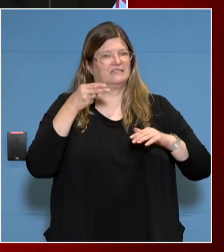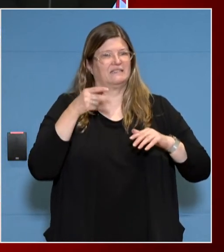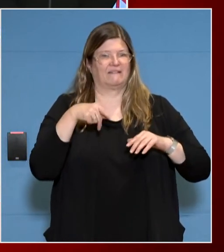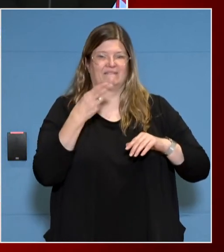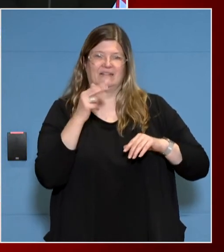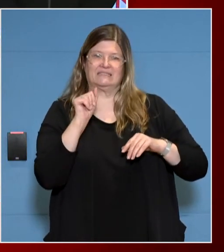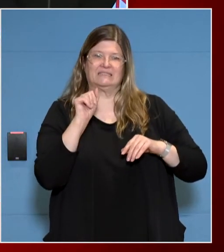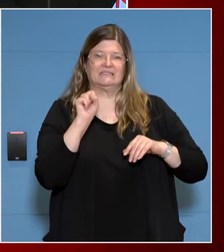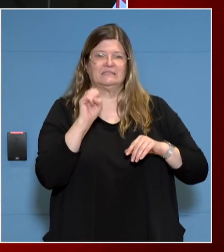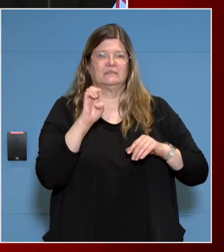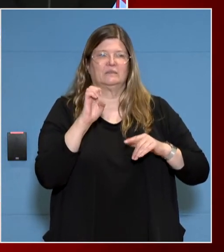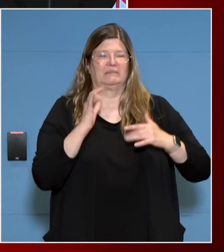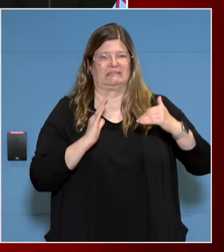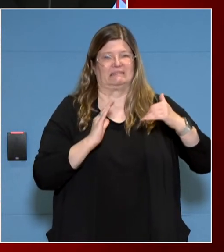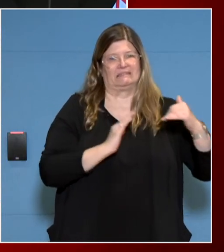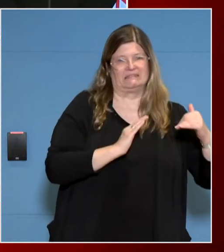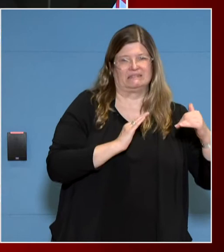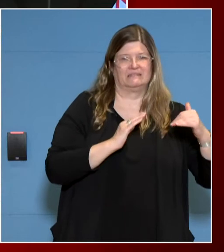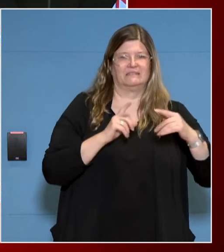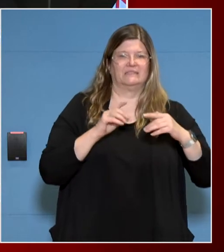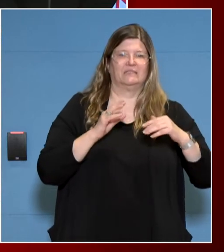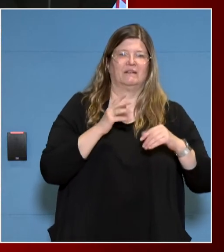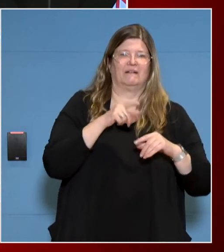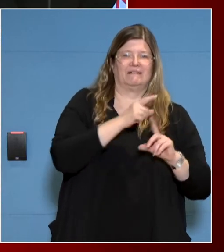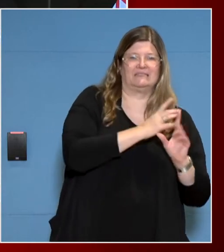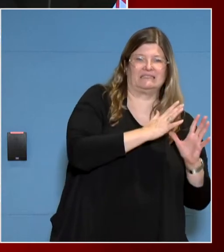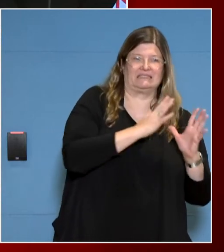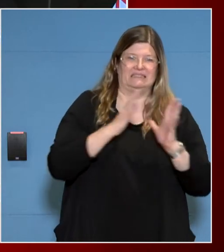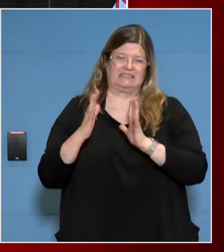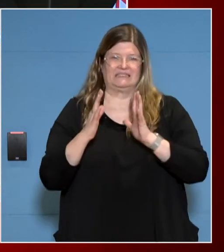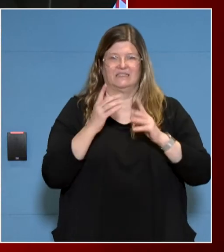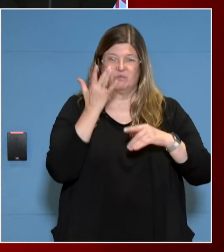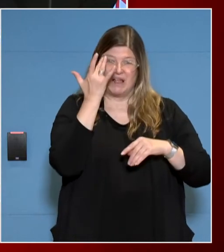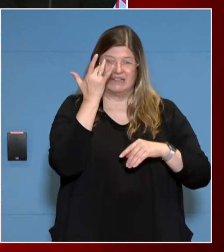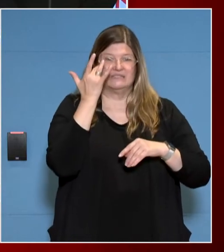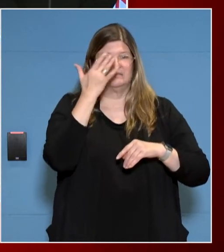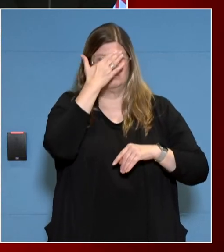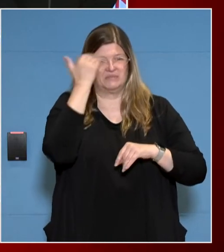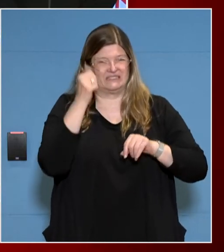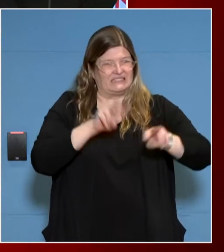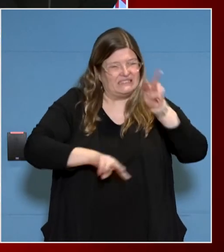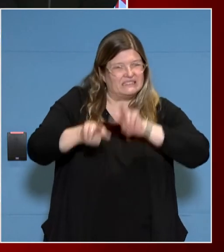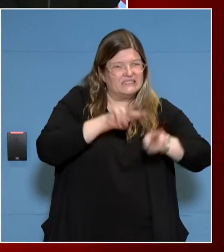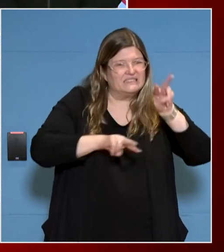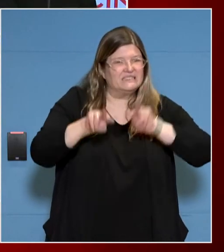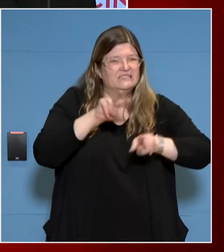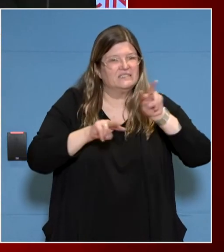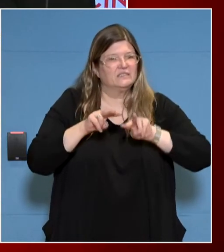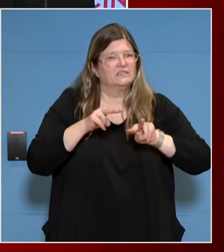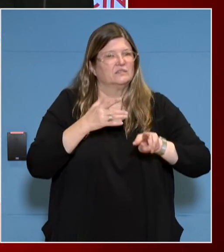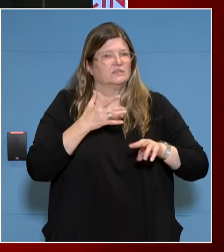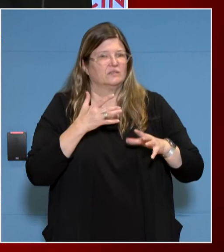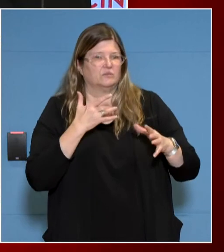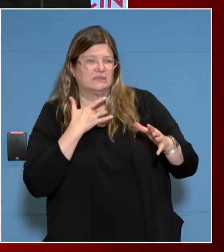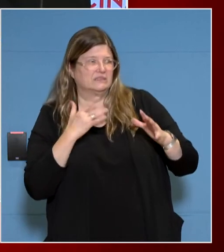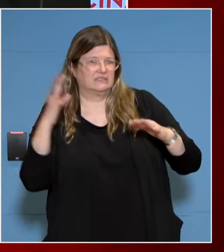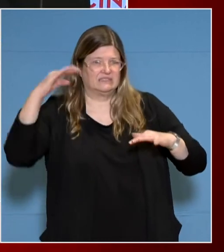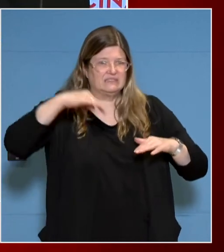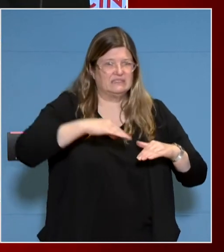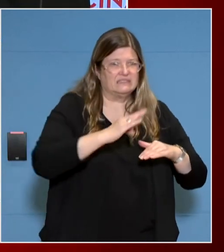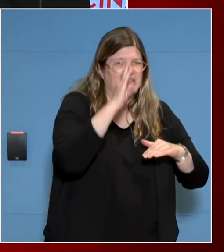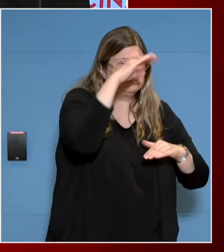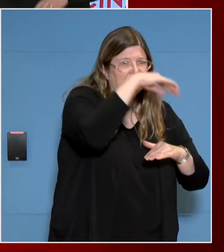for doing that is because we have to be able to observe trends that will indicate if we're going to be able to be